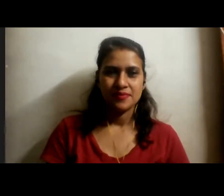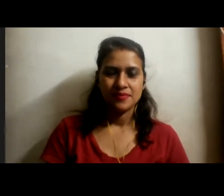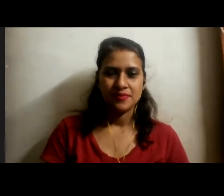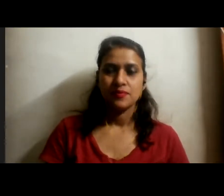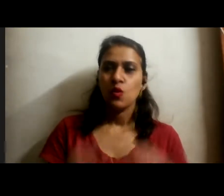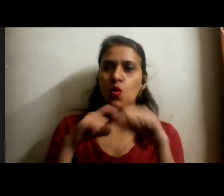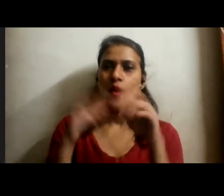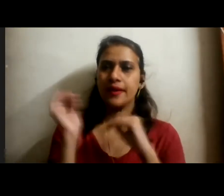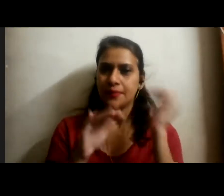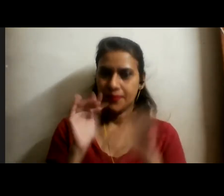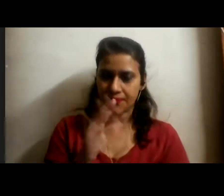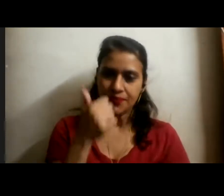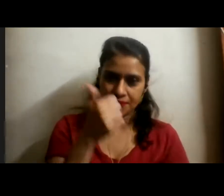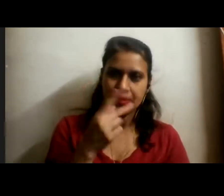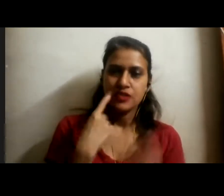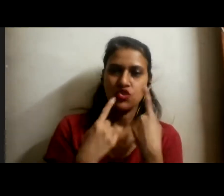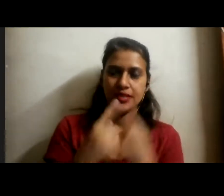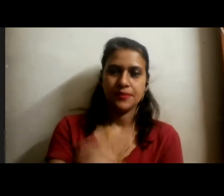second.